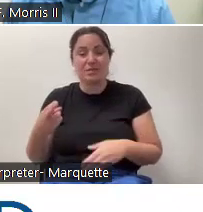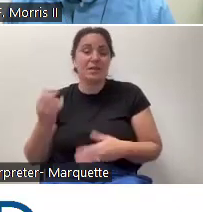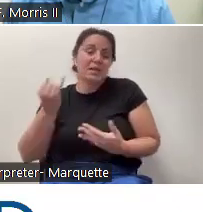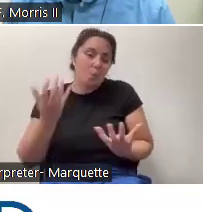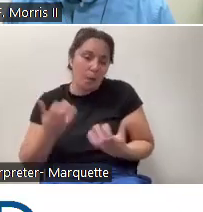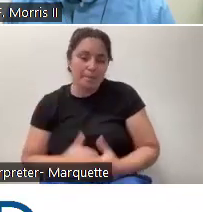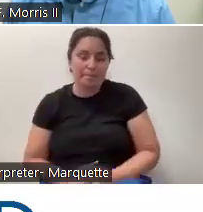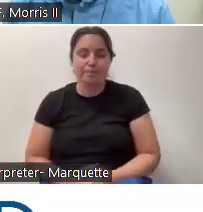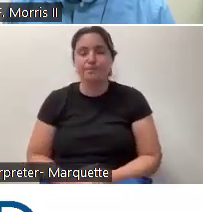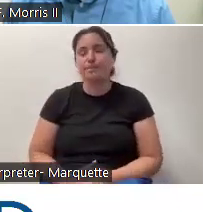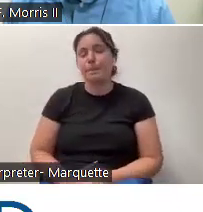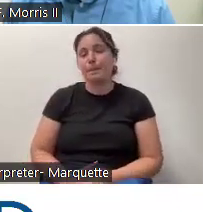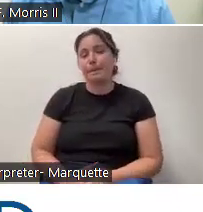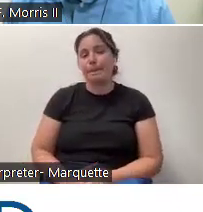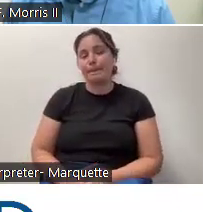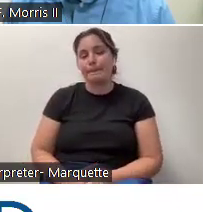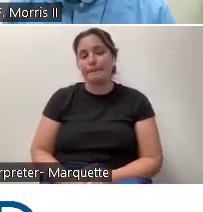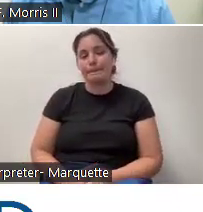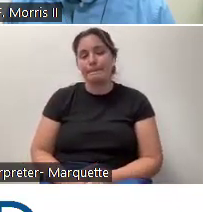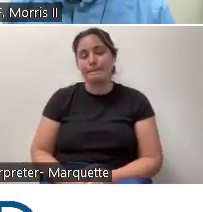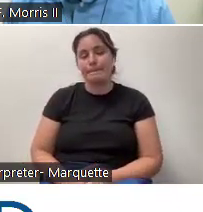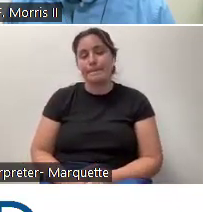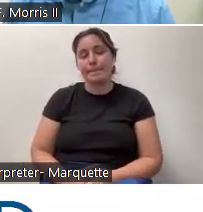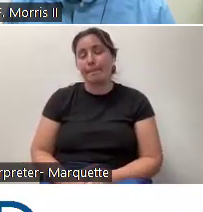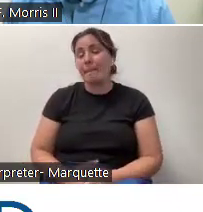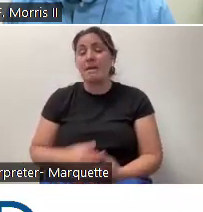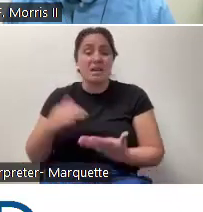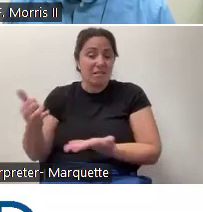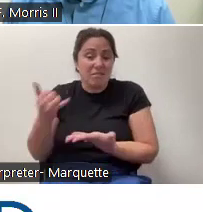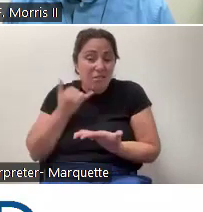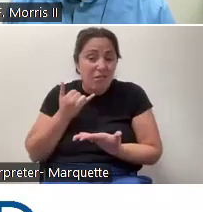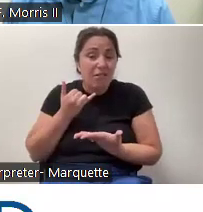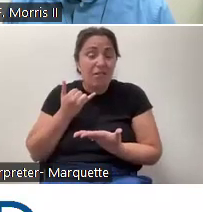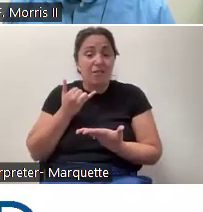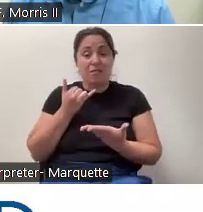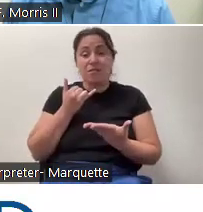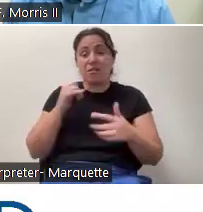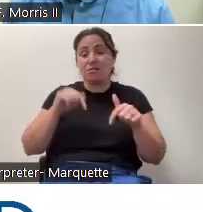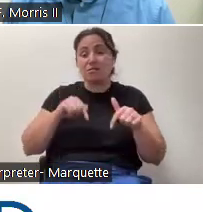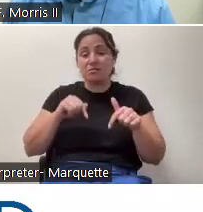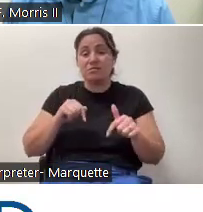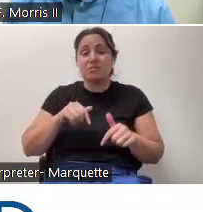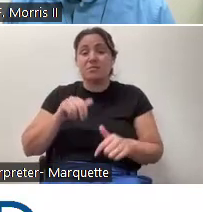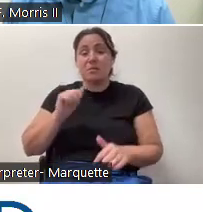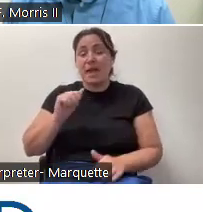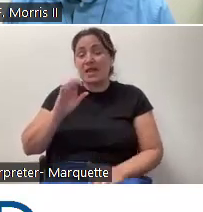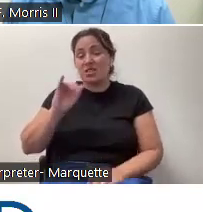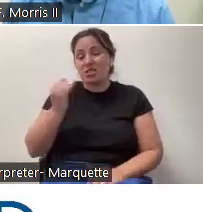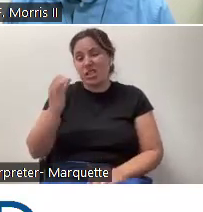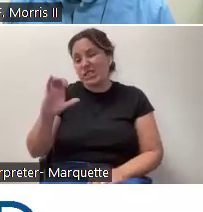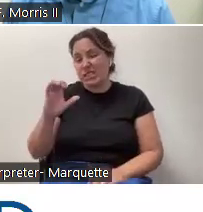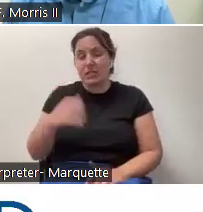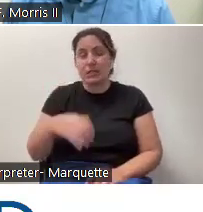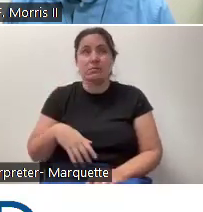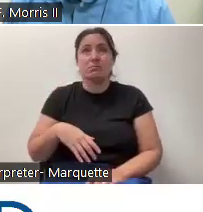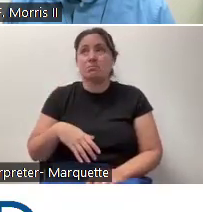in receiving those services. But people can call the AJC. They just like